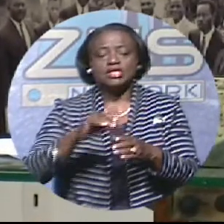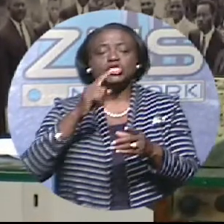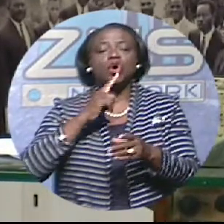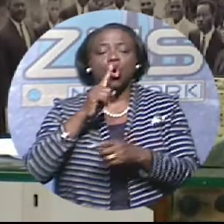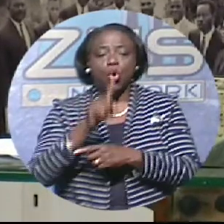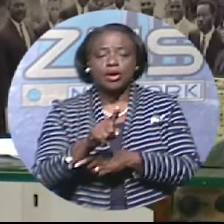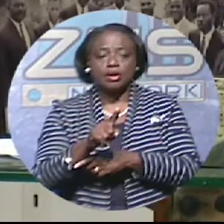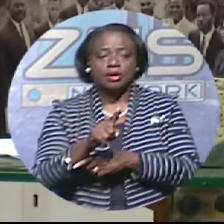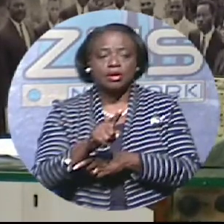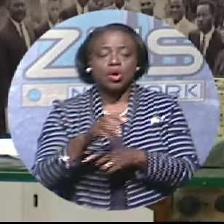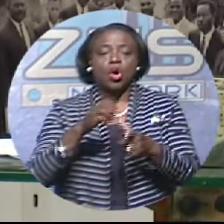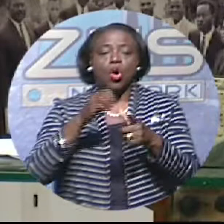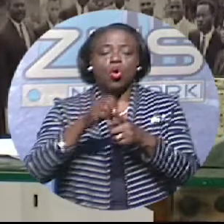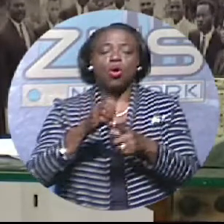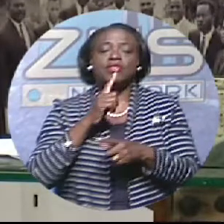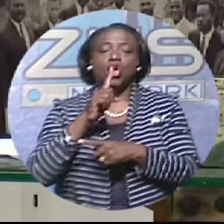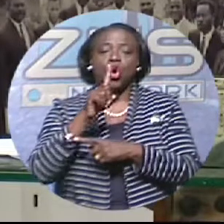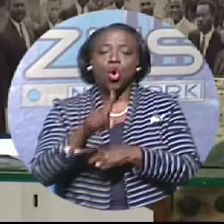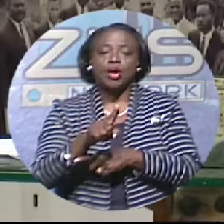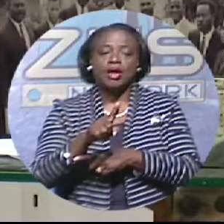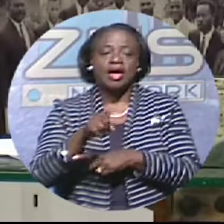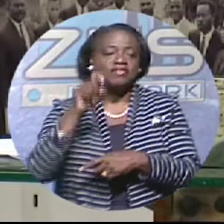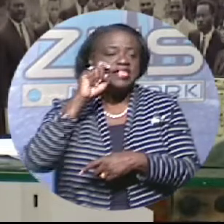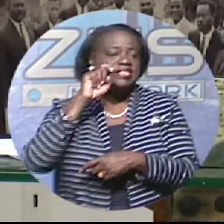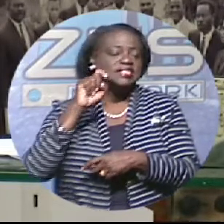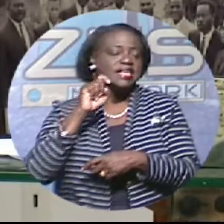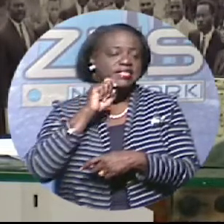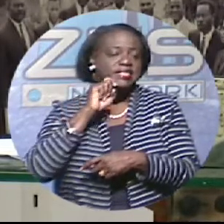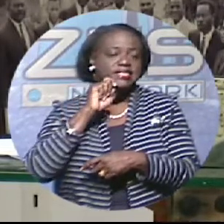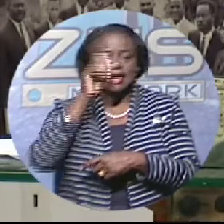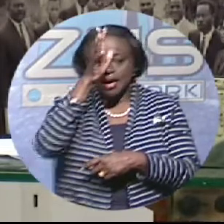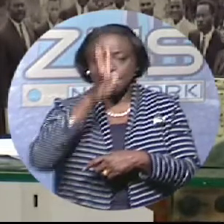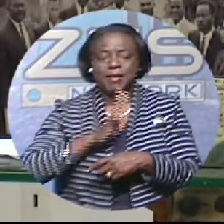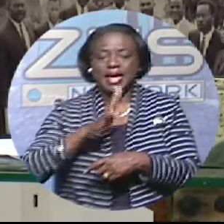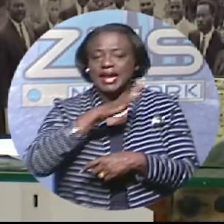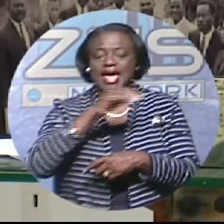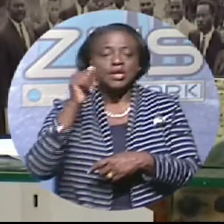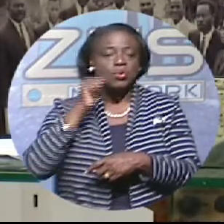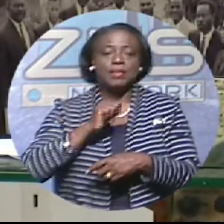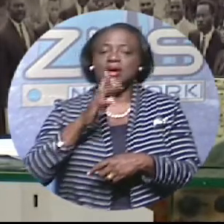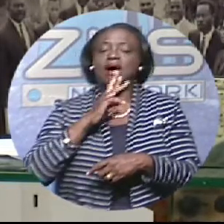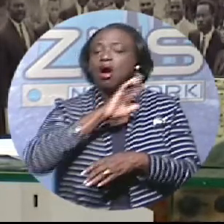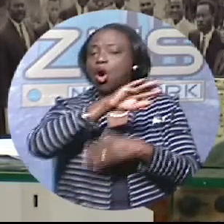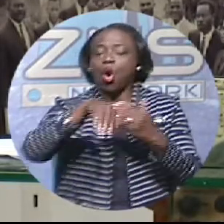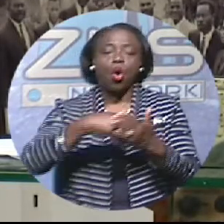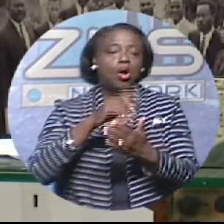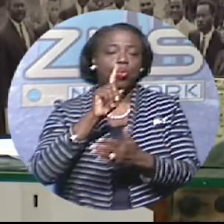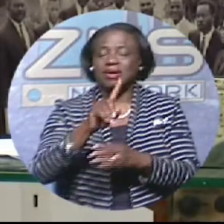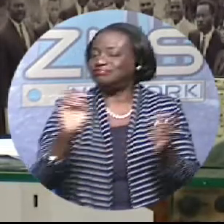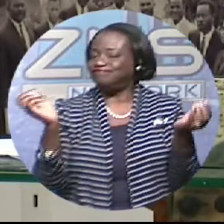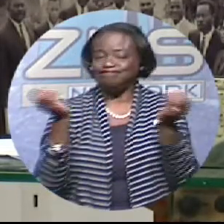of the sexes, man and women now are all one. No, that's not the